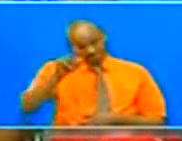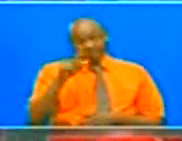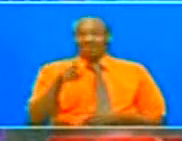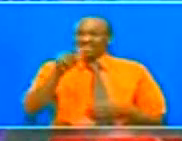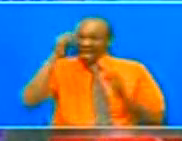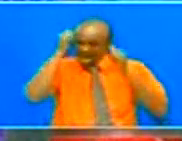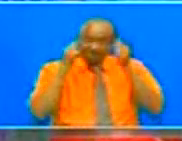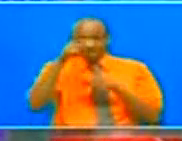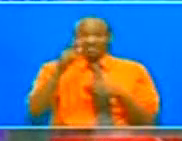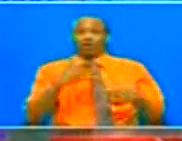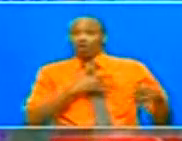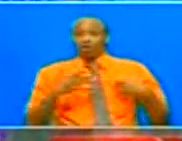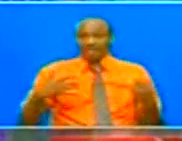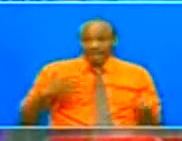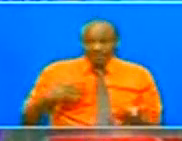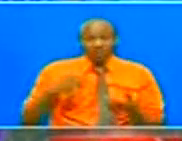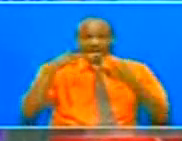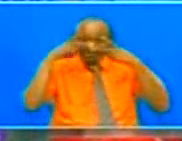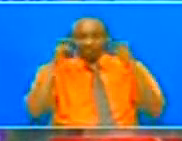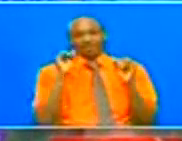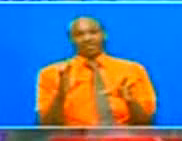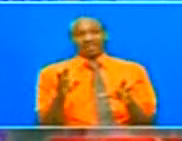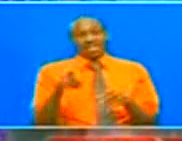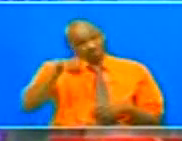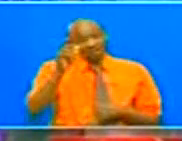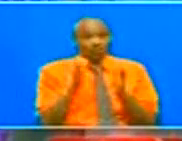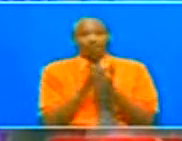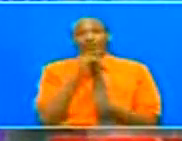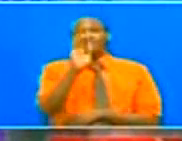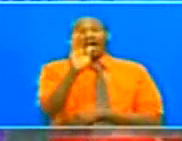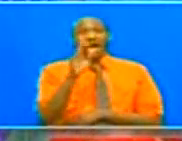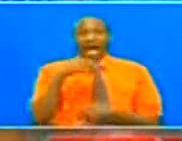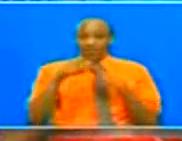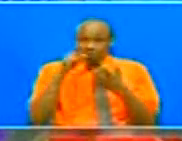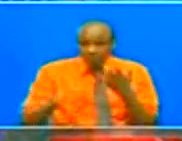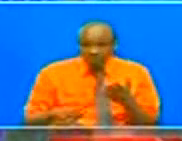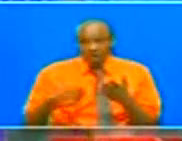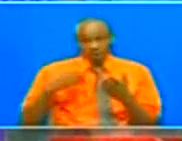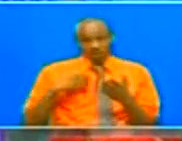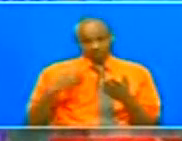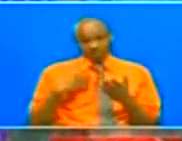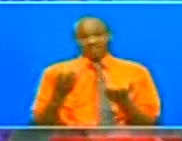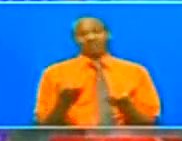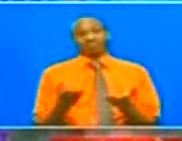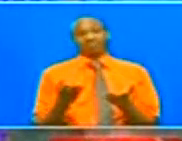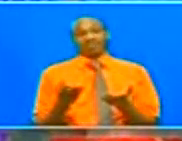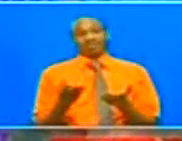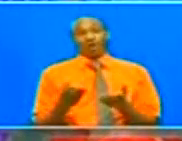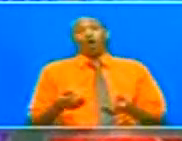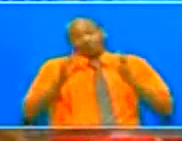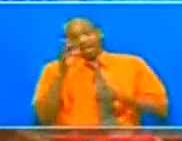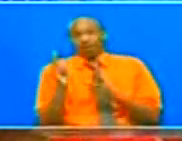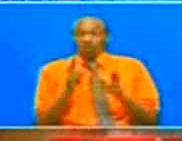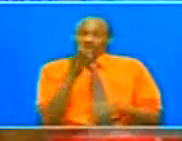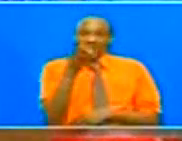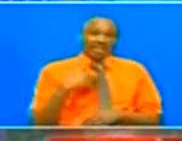were not concerned about looking at Al-Shabaab. Karangi and his boys were more concerned about becoming custom officers in Kismayo Airport, because that's